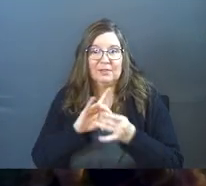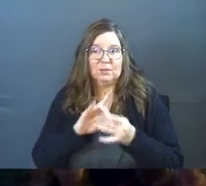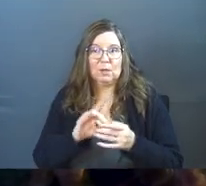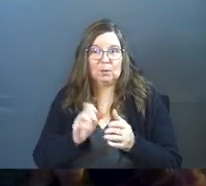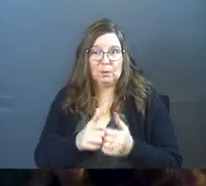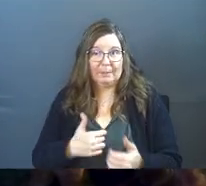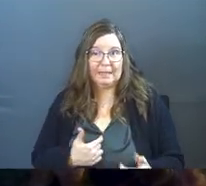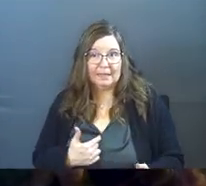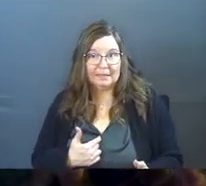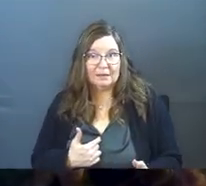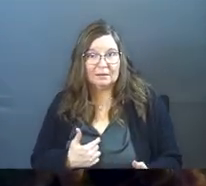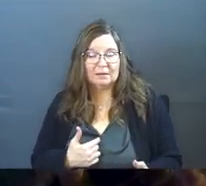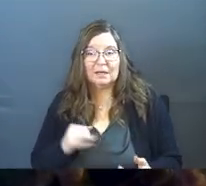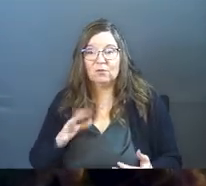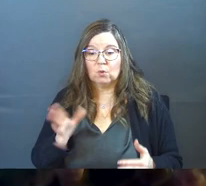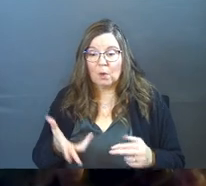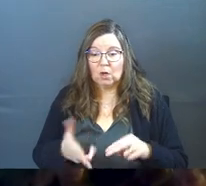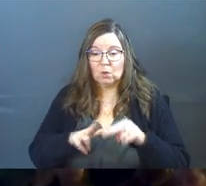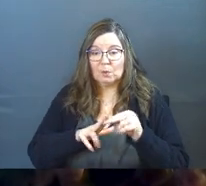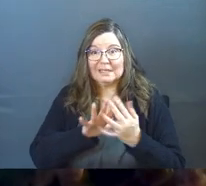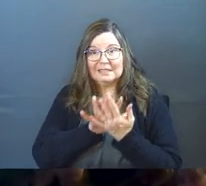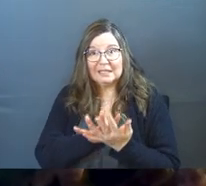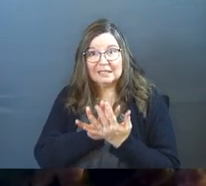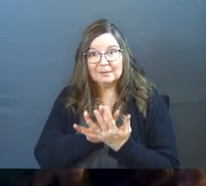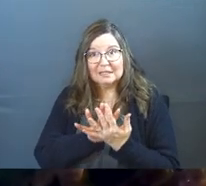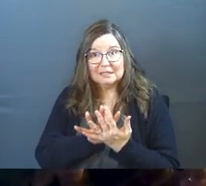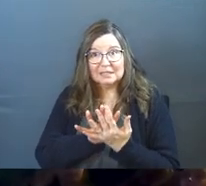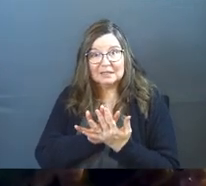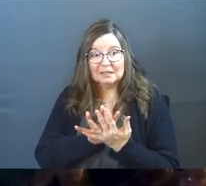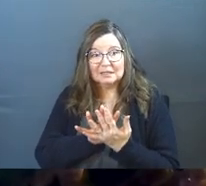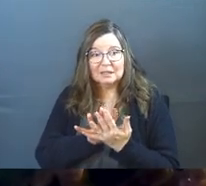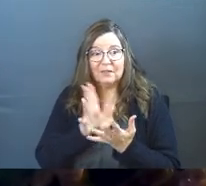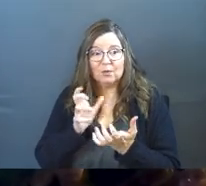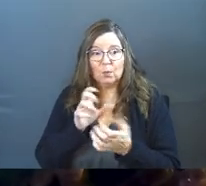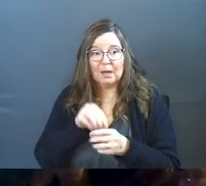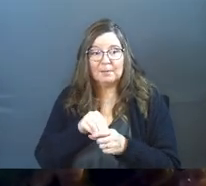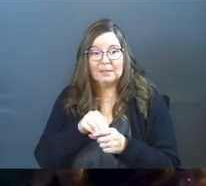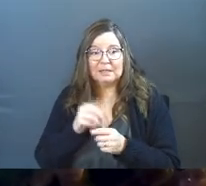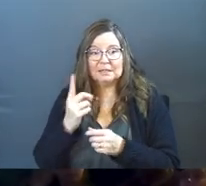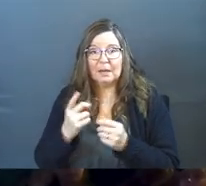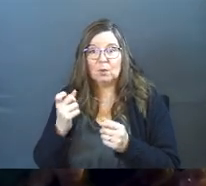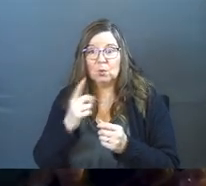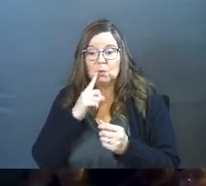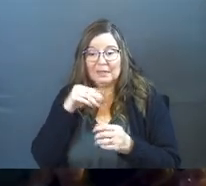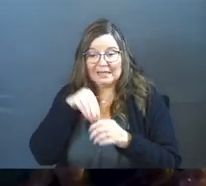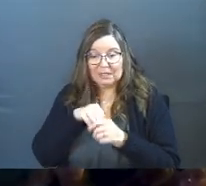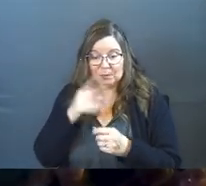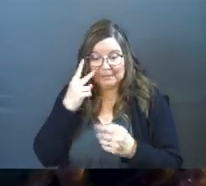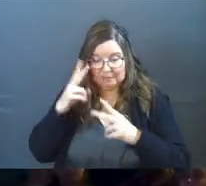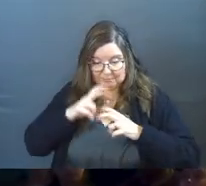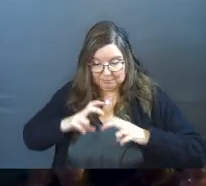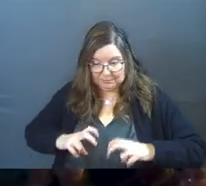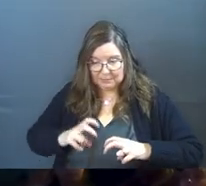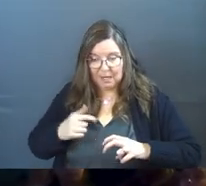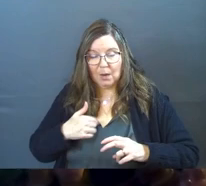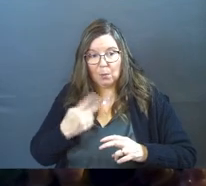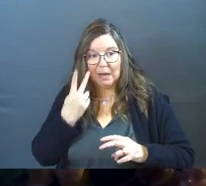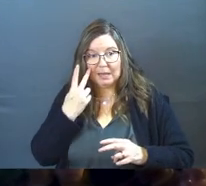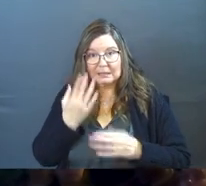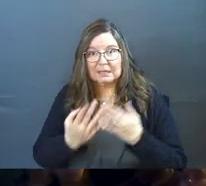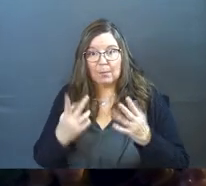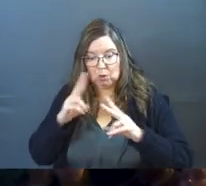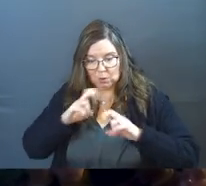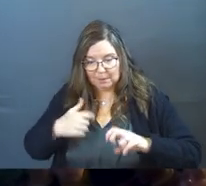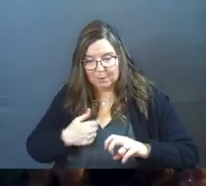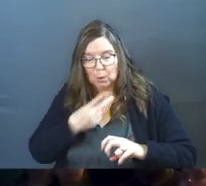with me. Now, if you want to increase intimacy, if you want to be somebody who can into me see, I want somebody to